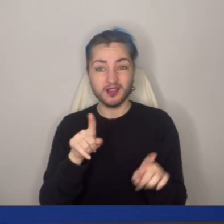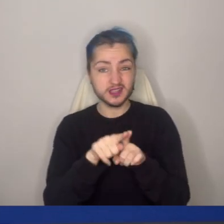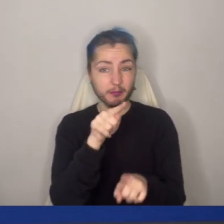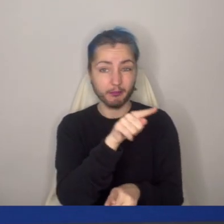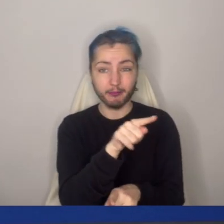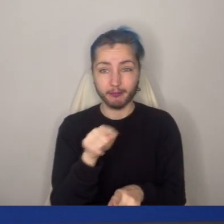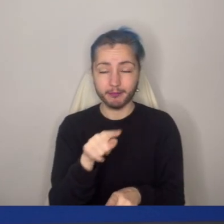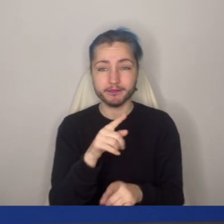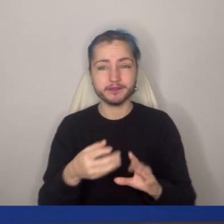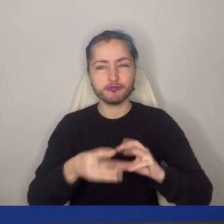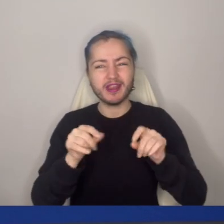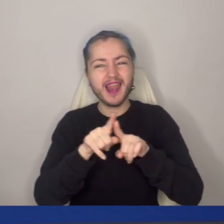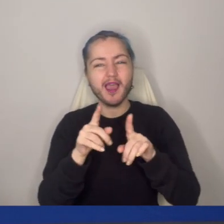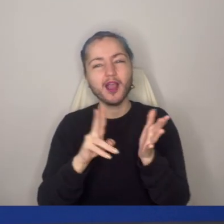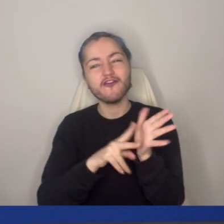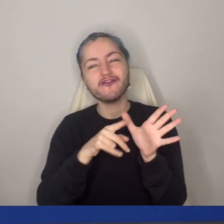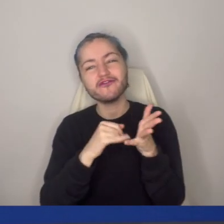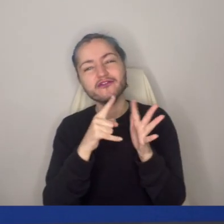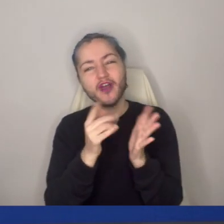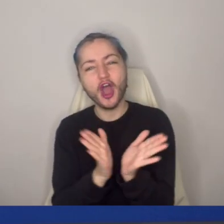of vase effect, I guess.